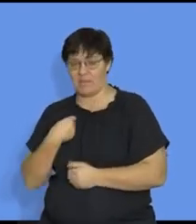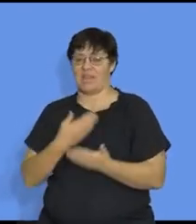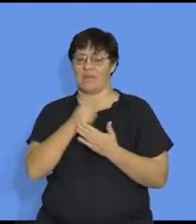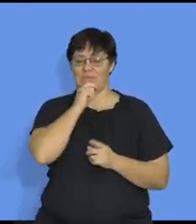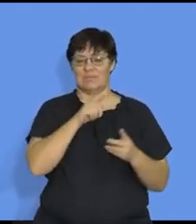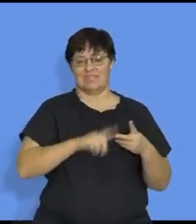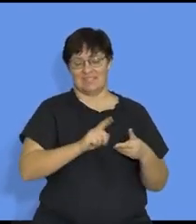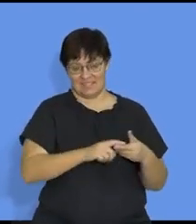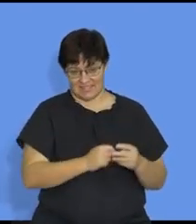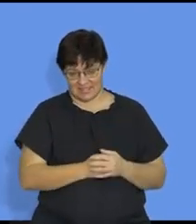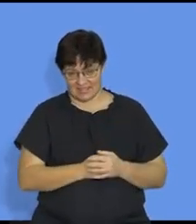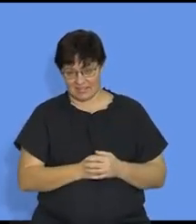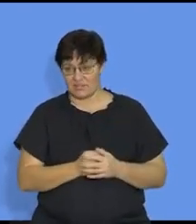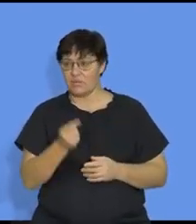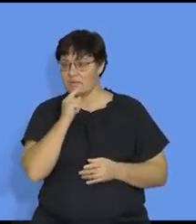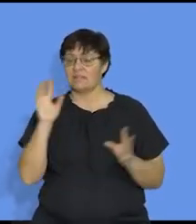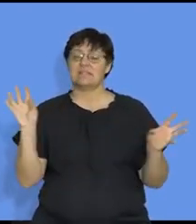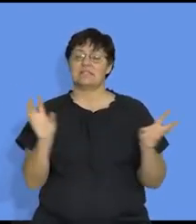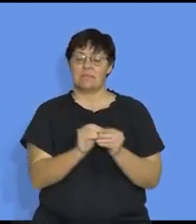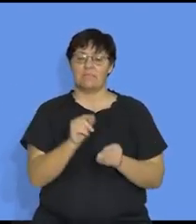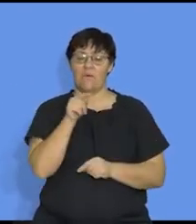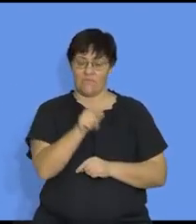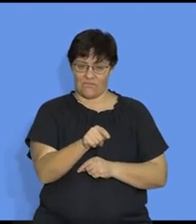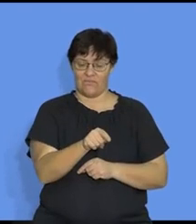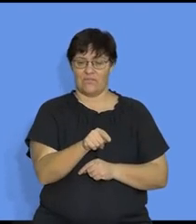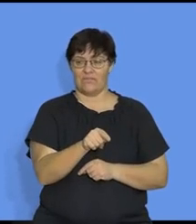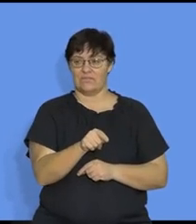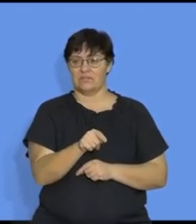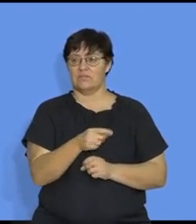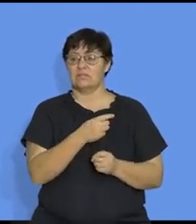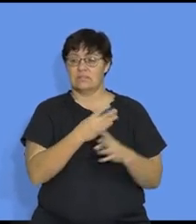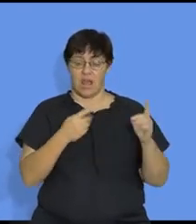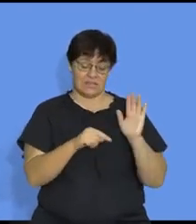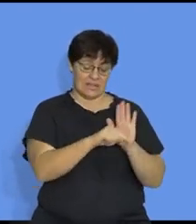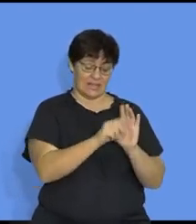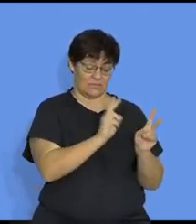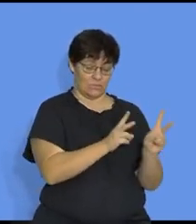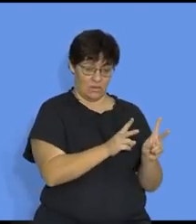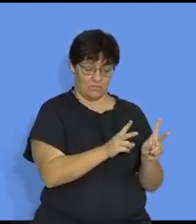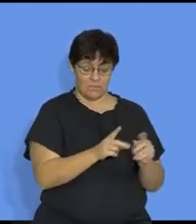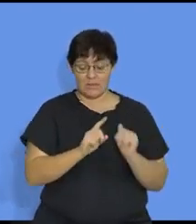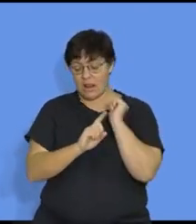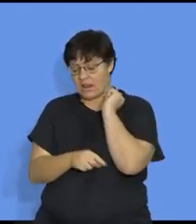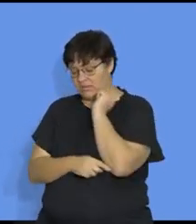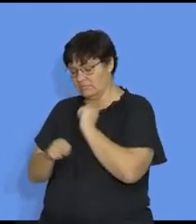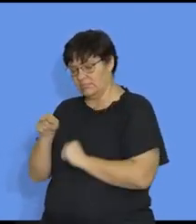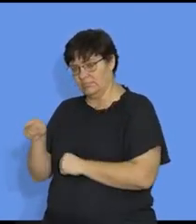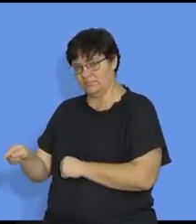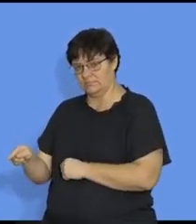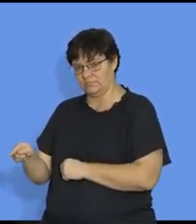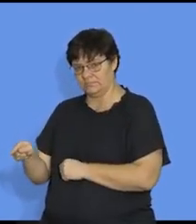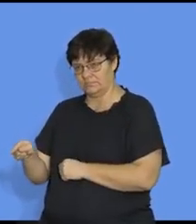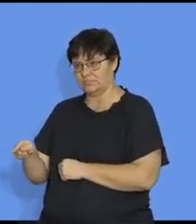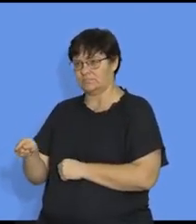this example, I've been asked to determine the sum of the arithmetic series that starts at negative 12, then